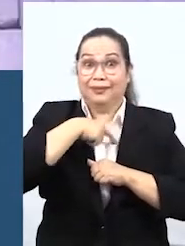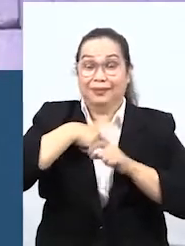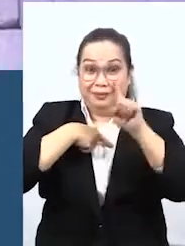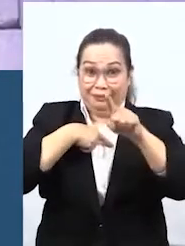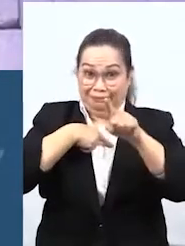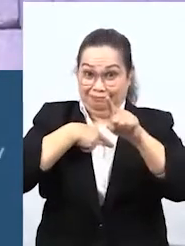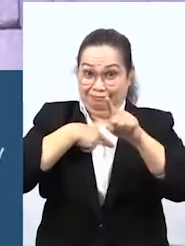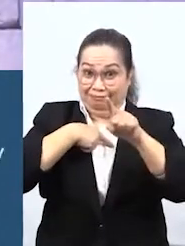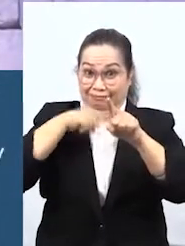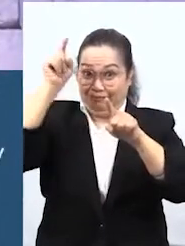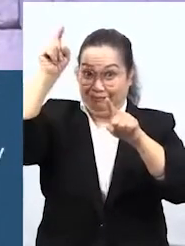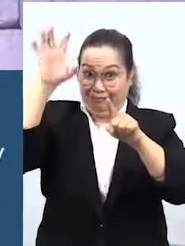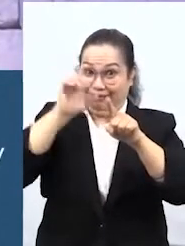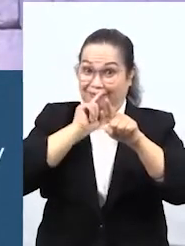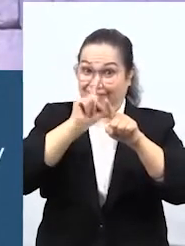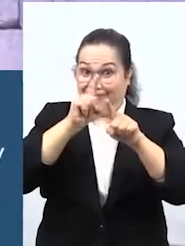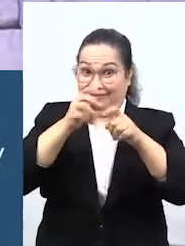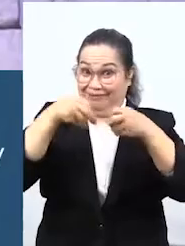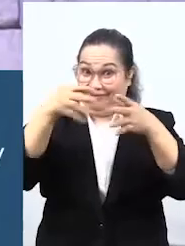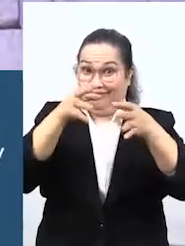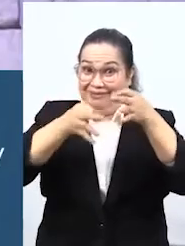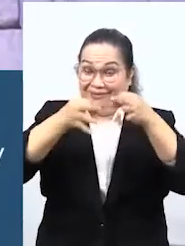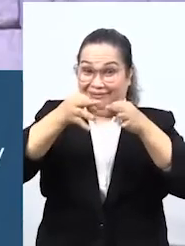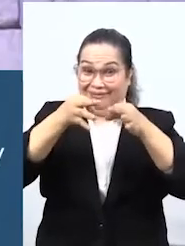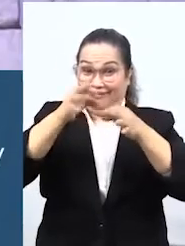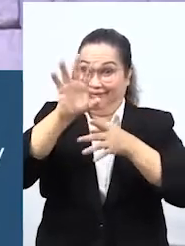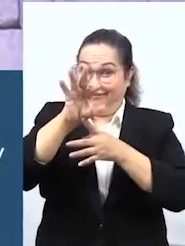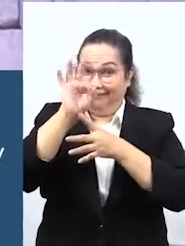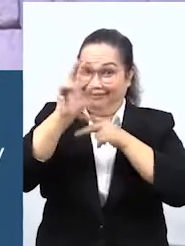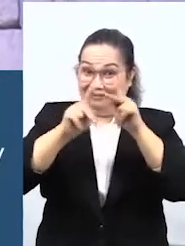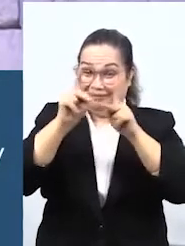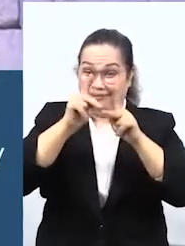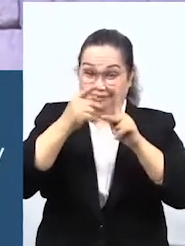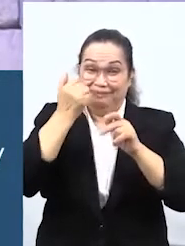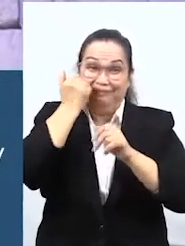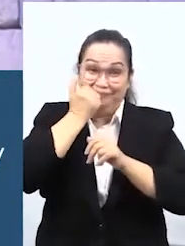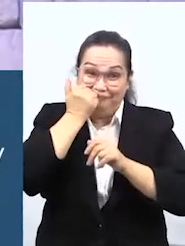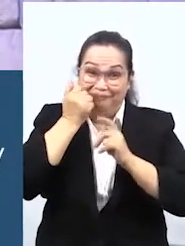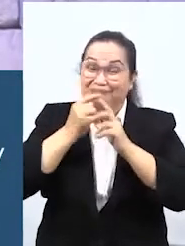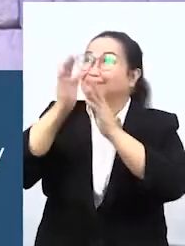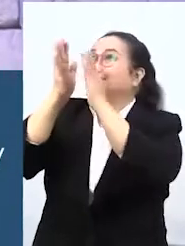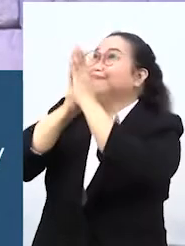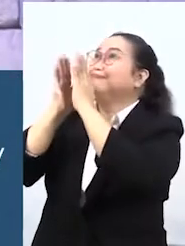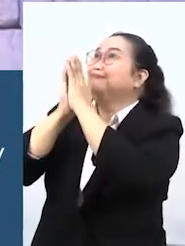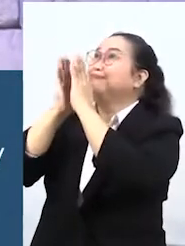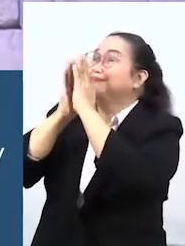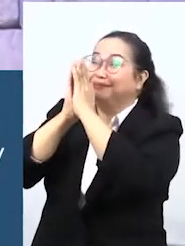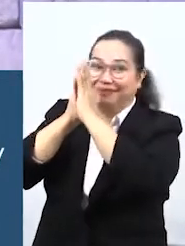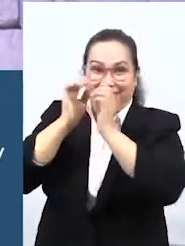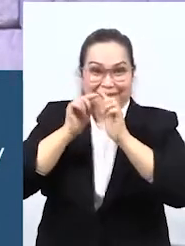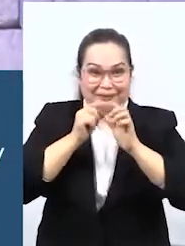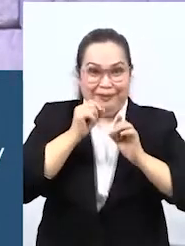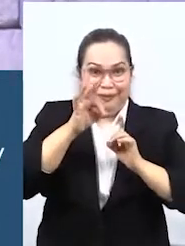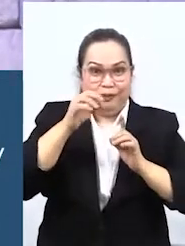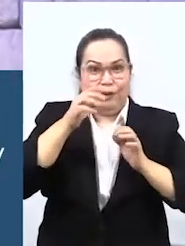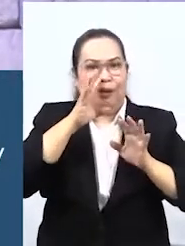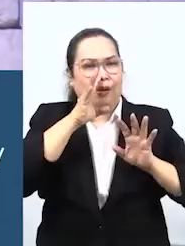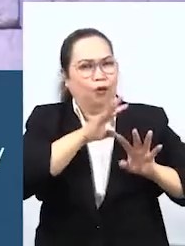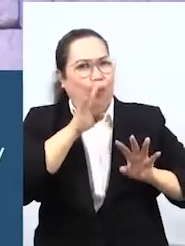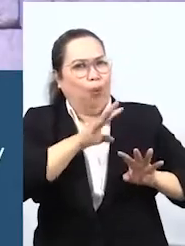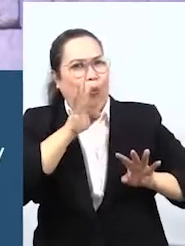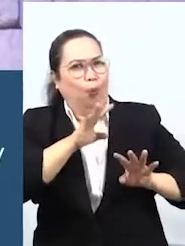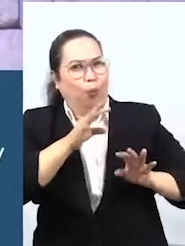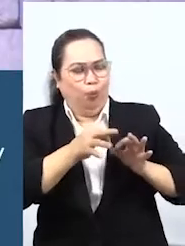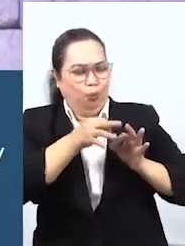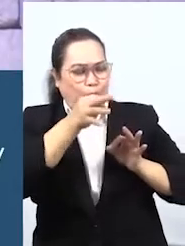don't you think God will surely give justice to his chosen people who Cry Out to him day and night will he keep putting them off